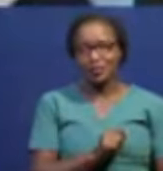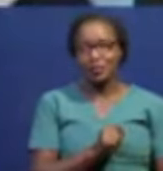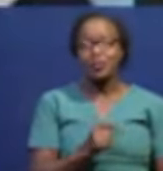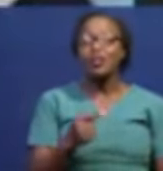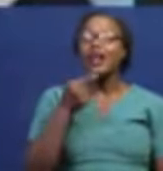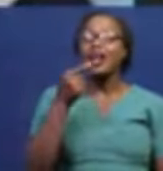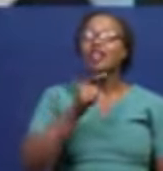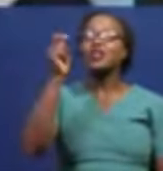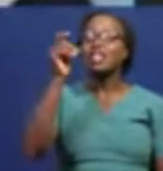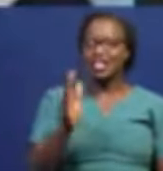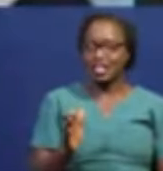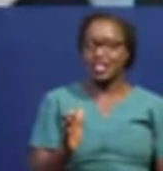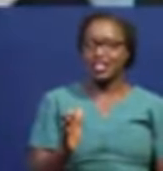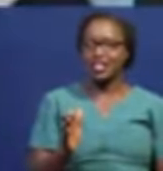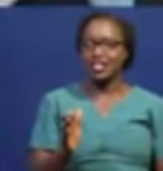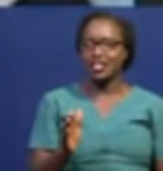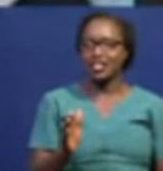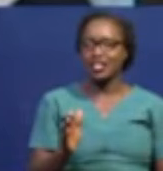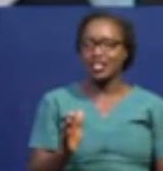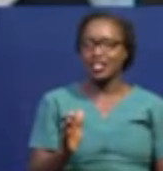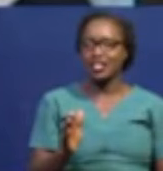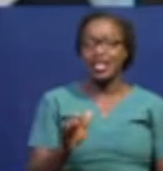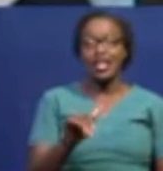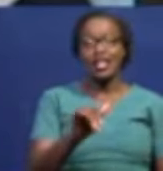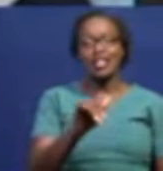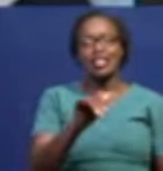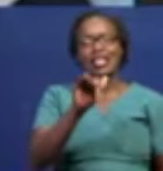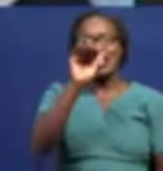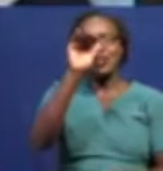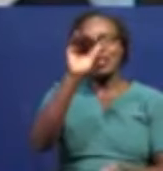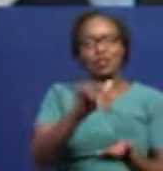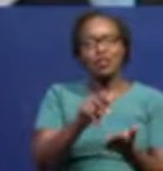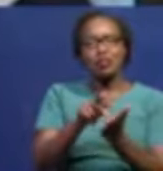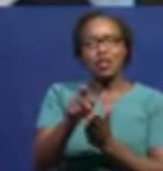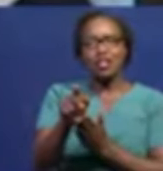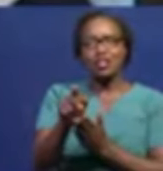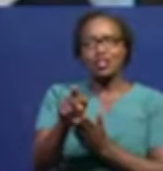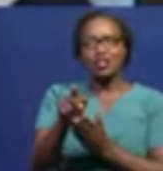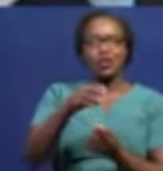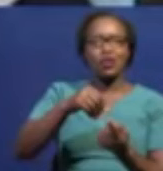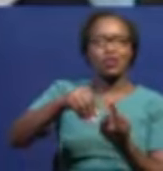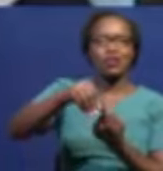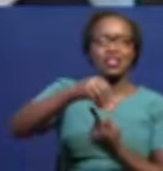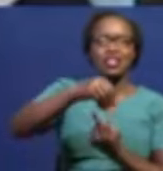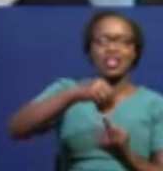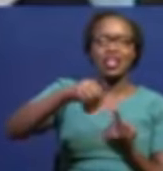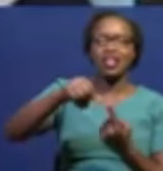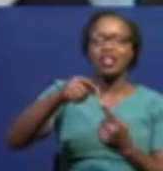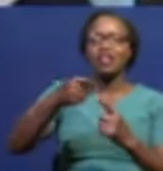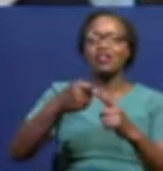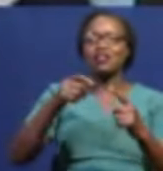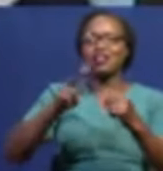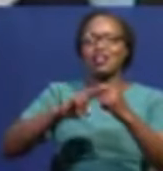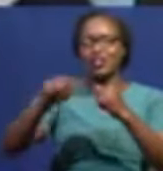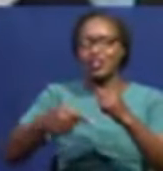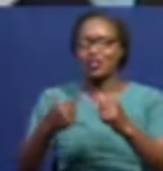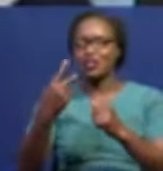I told the people of Kenya that I would reduce the prices of fertilizer from